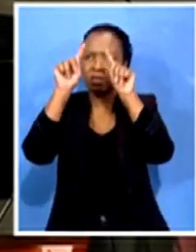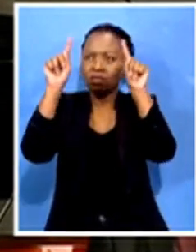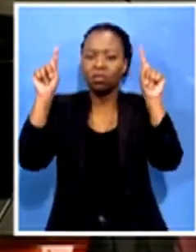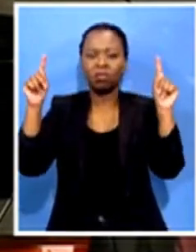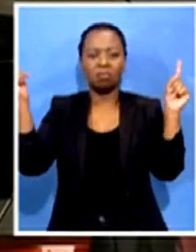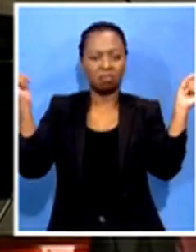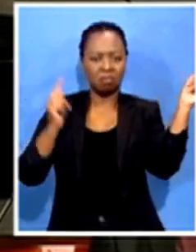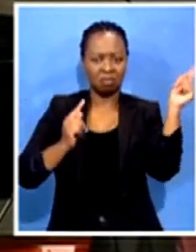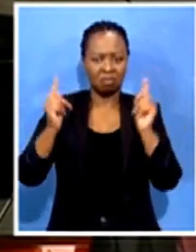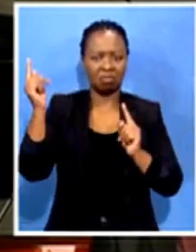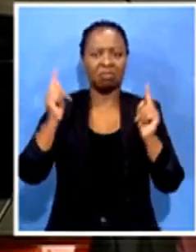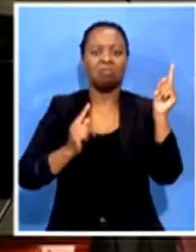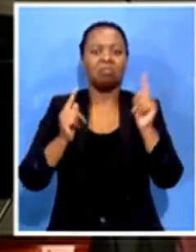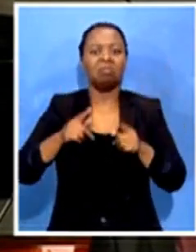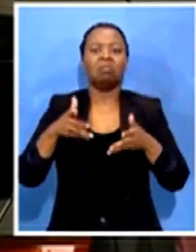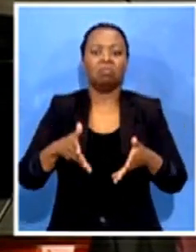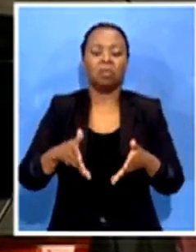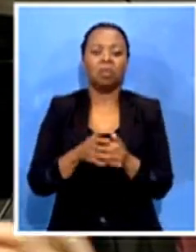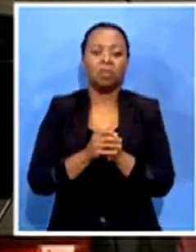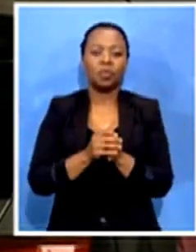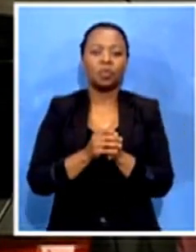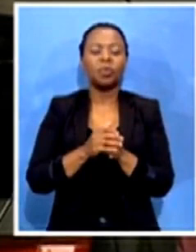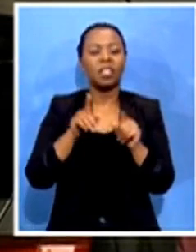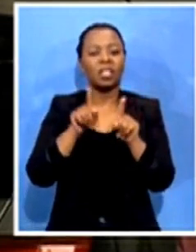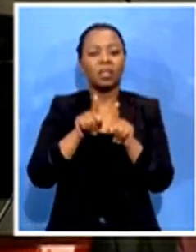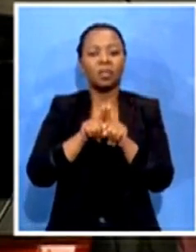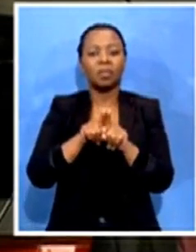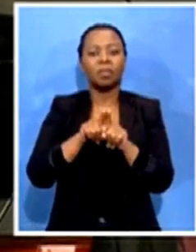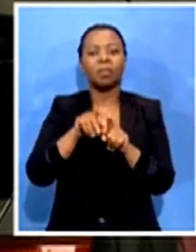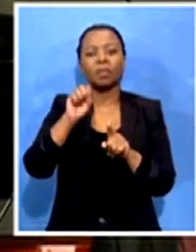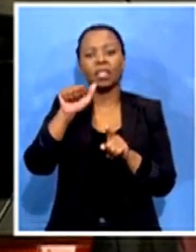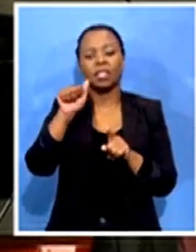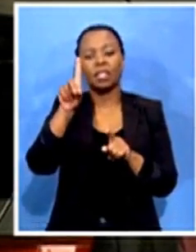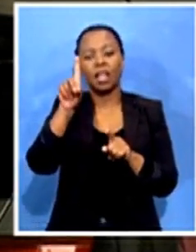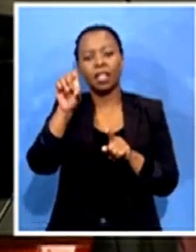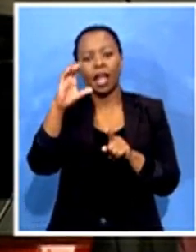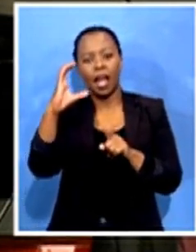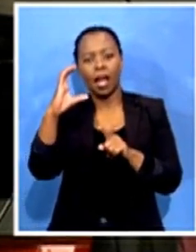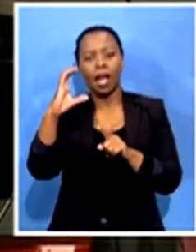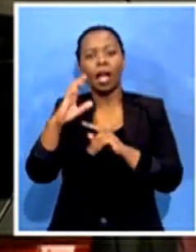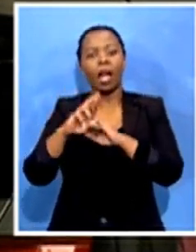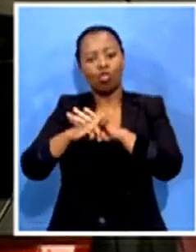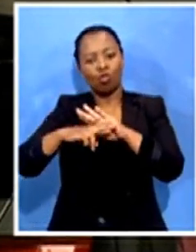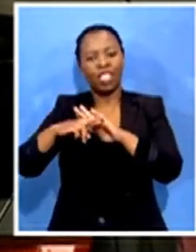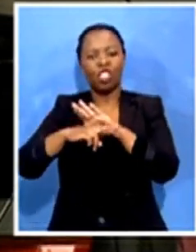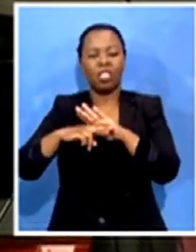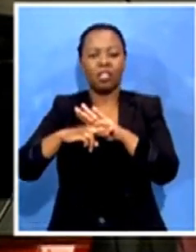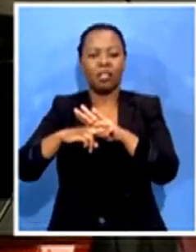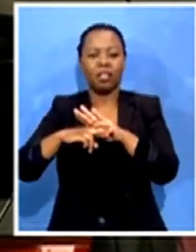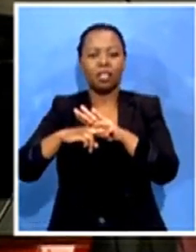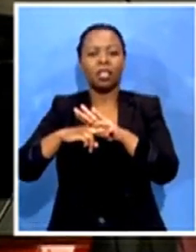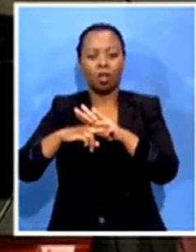Also in the SADC region who arrive here. You must know that the hospital, they attend